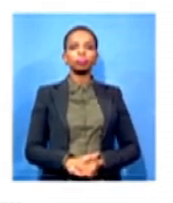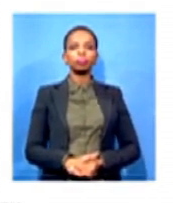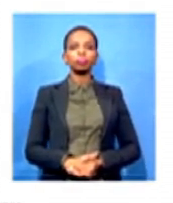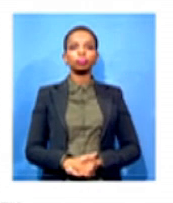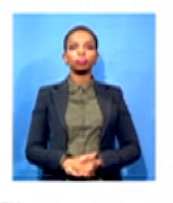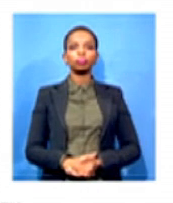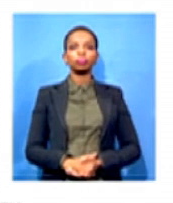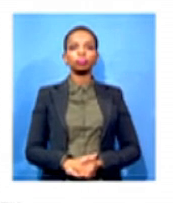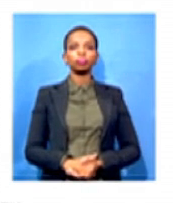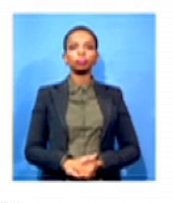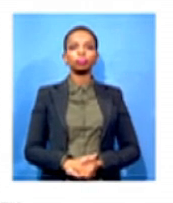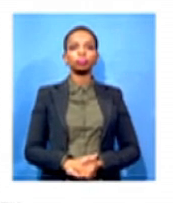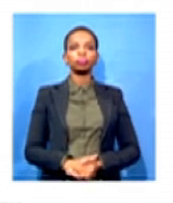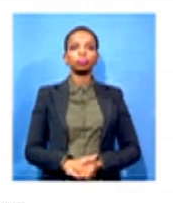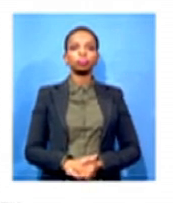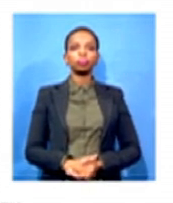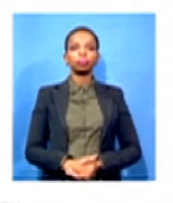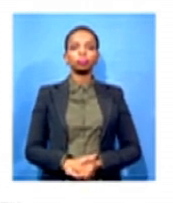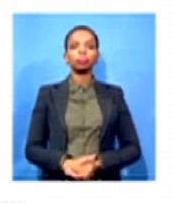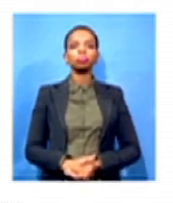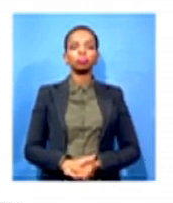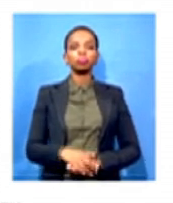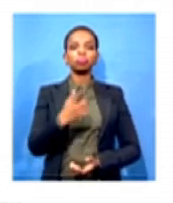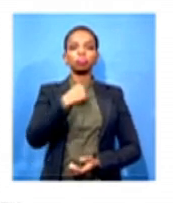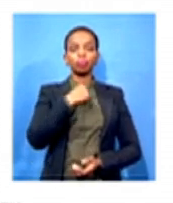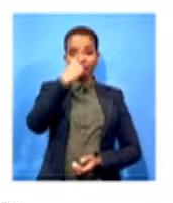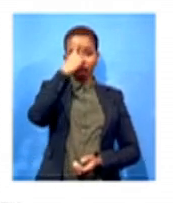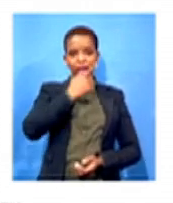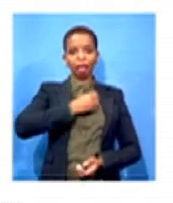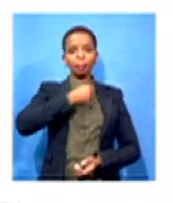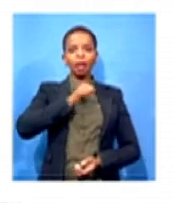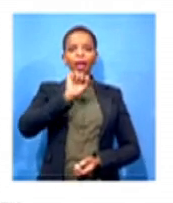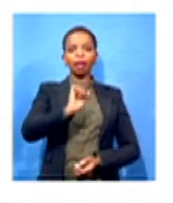And I think you might still be muted, Prof. Velapi.